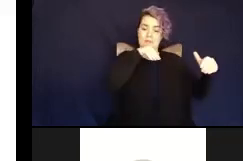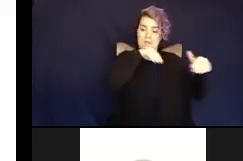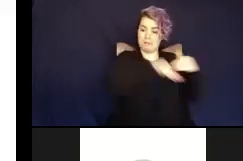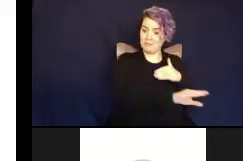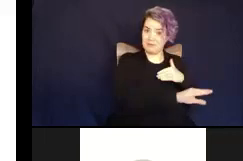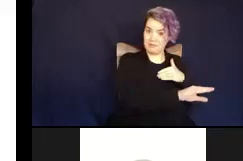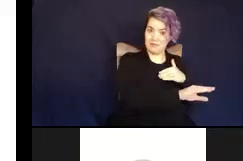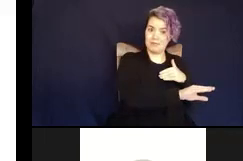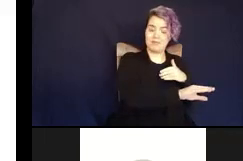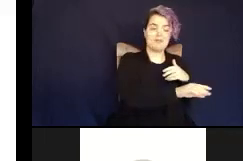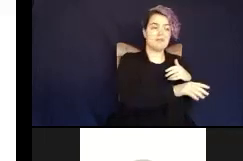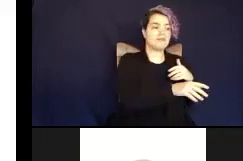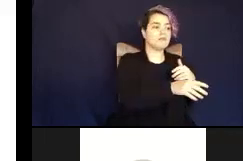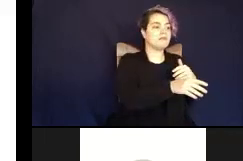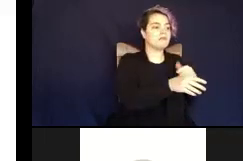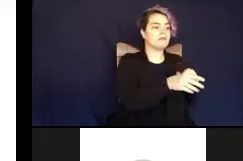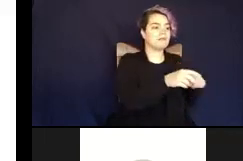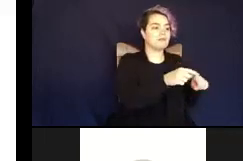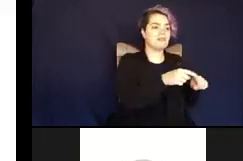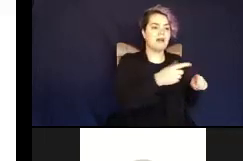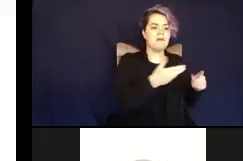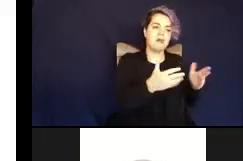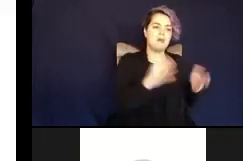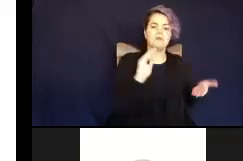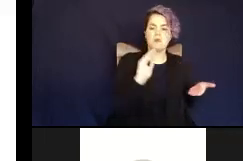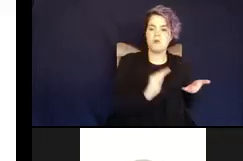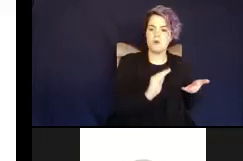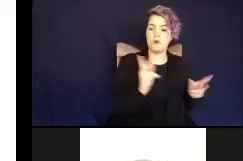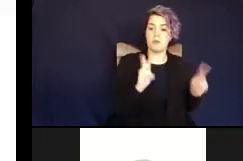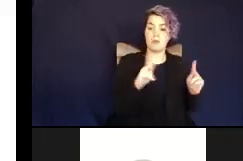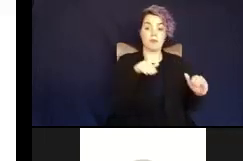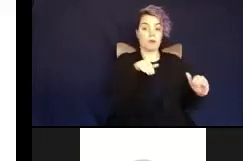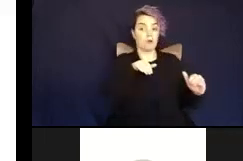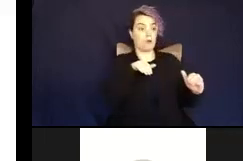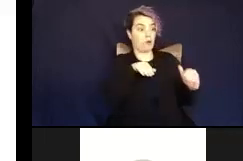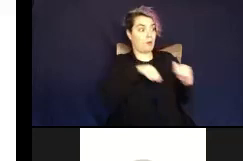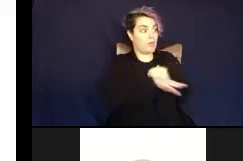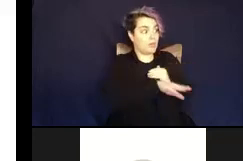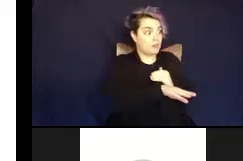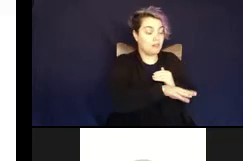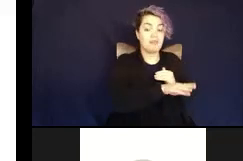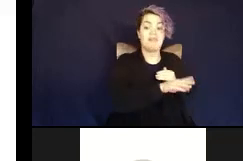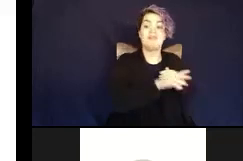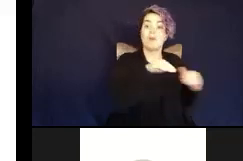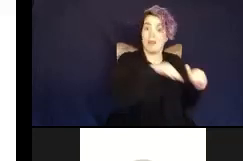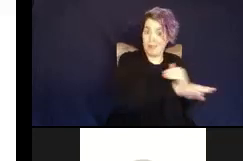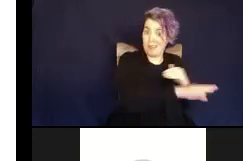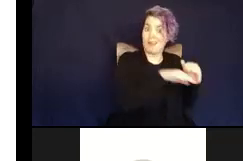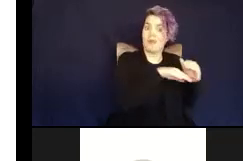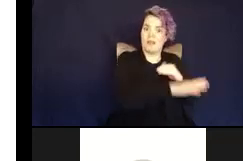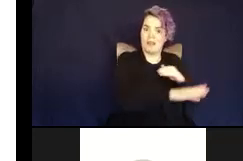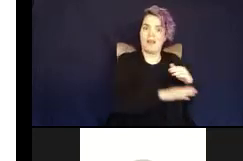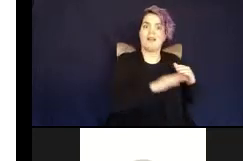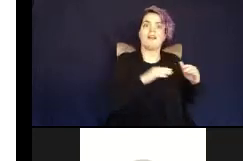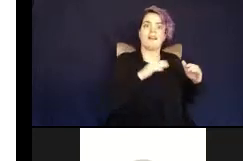had, I think, people coming in the front door and really nobody coming out the back door, creating,